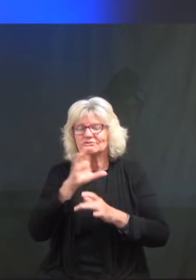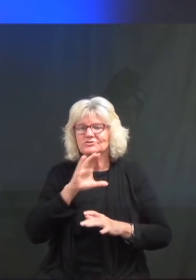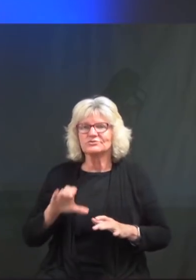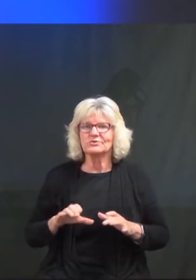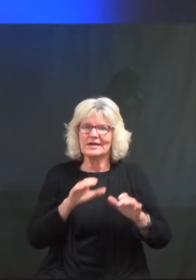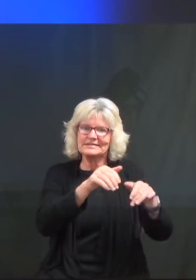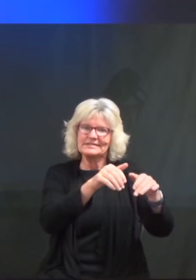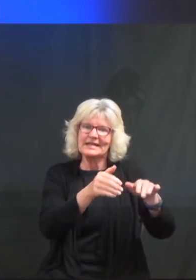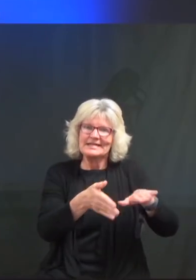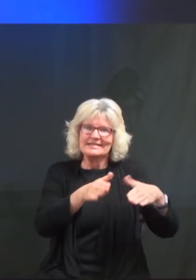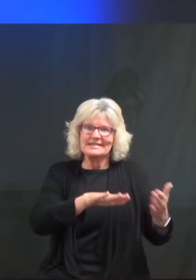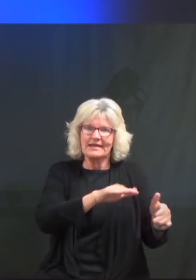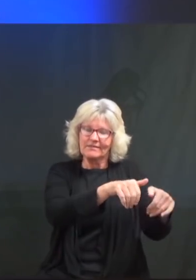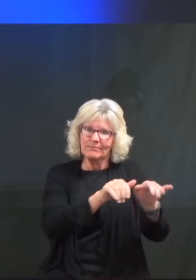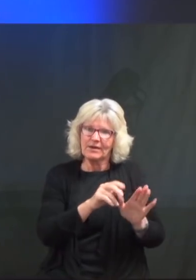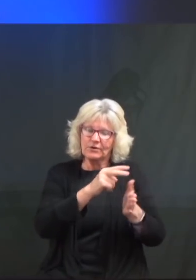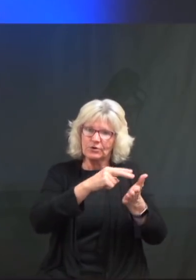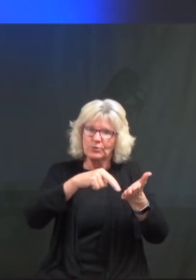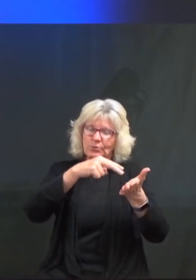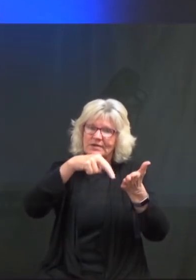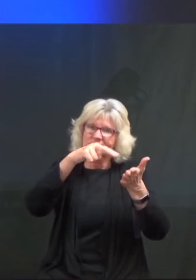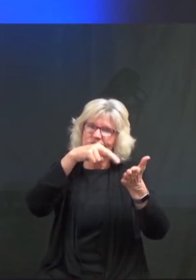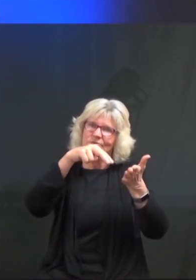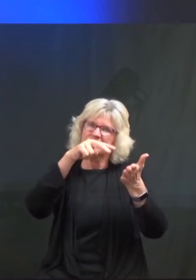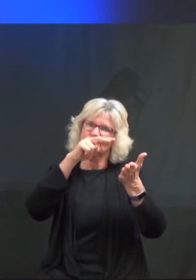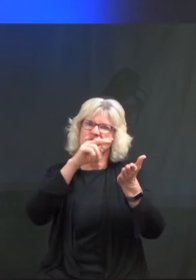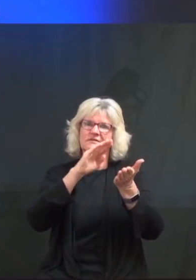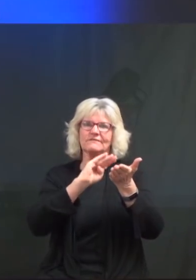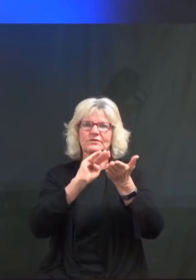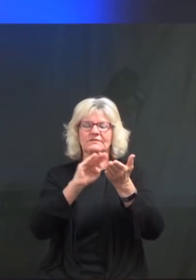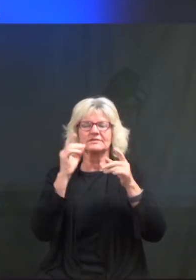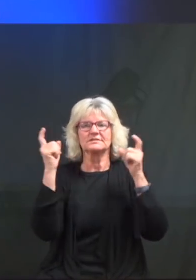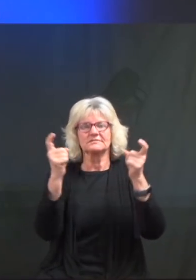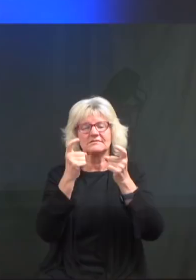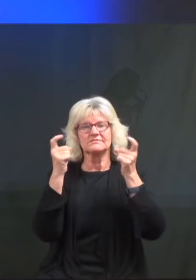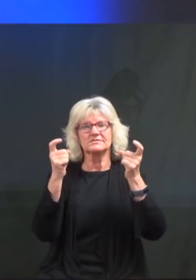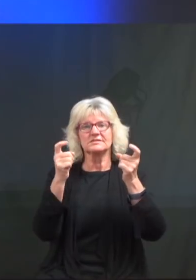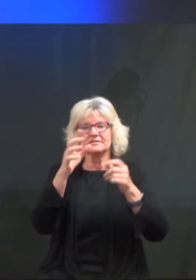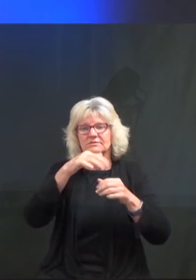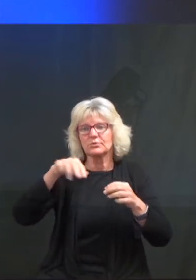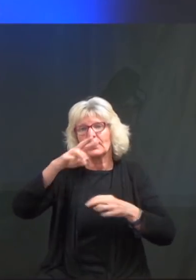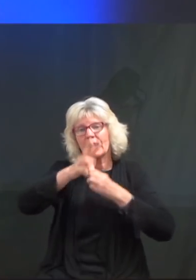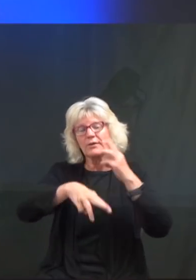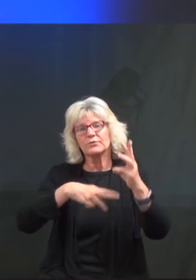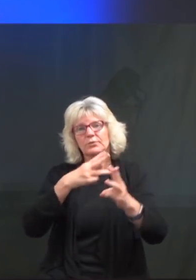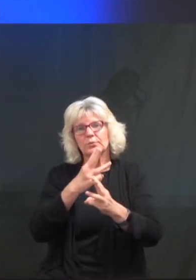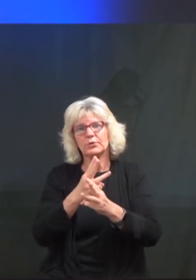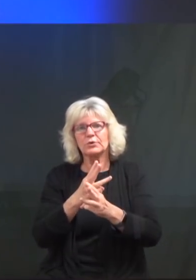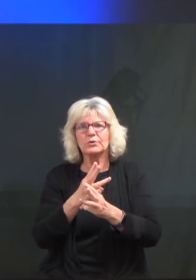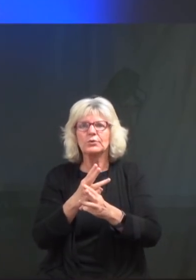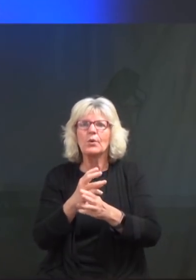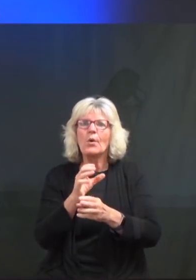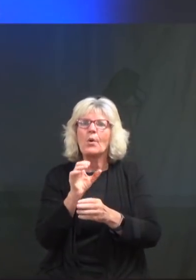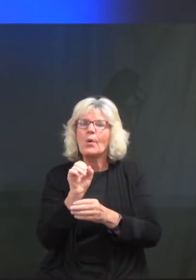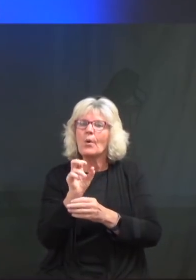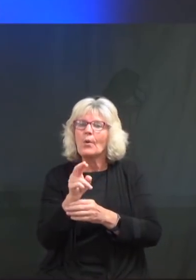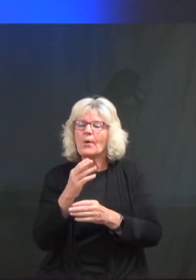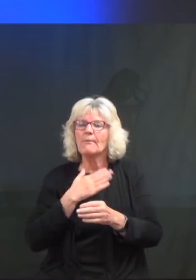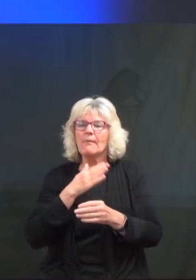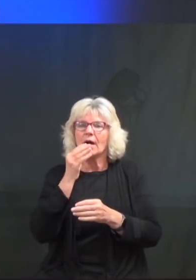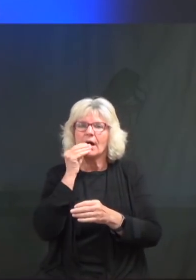sins of Jesus Christ around the world or in my neighborhood. Where's your